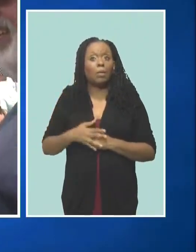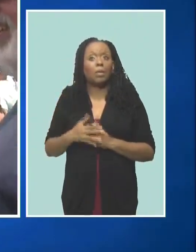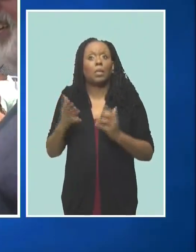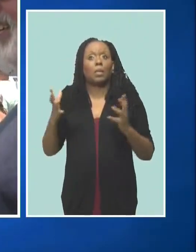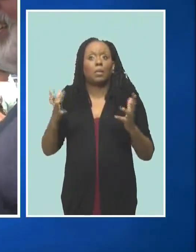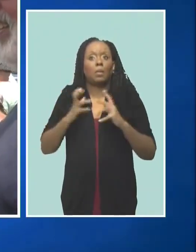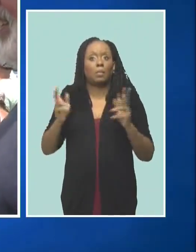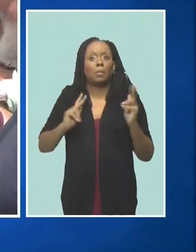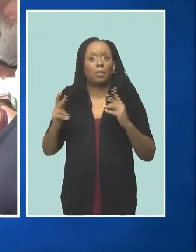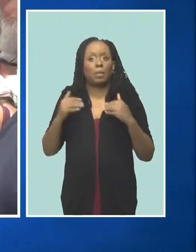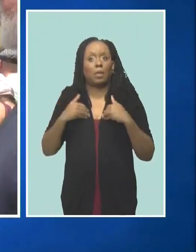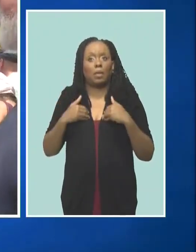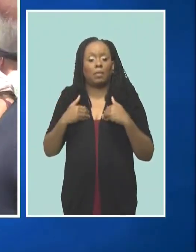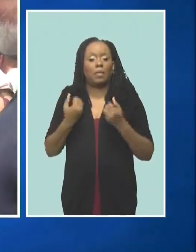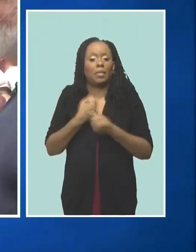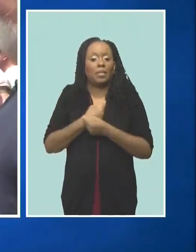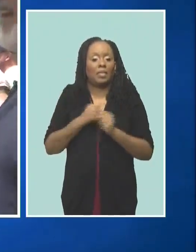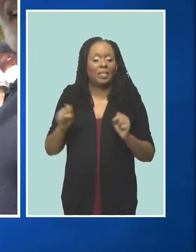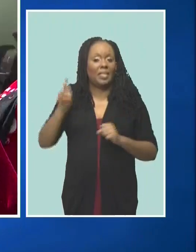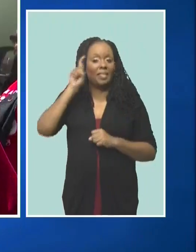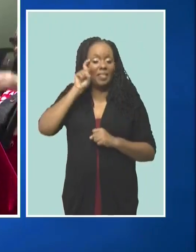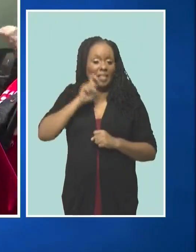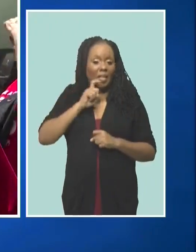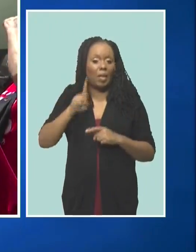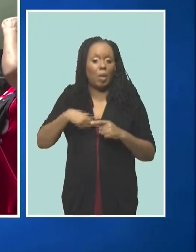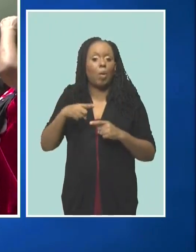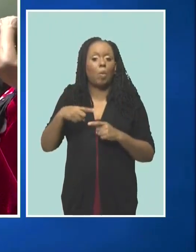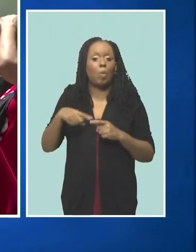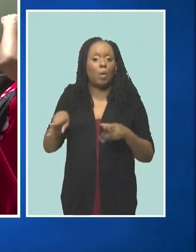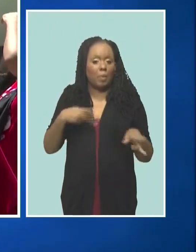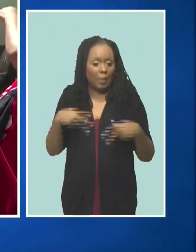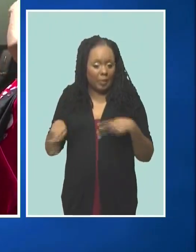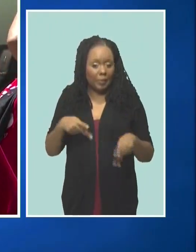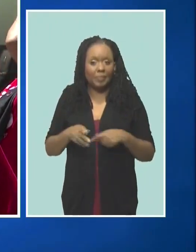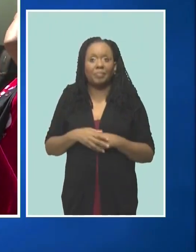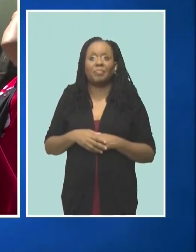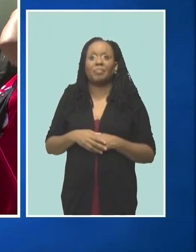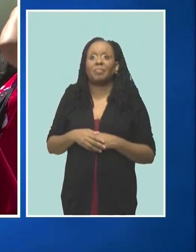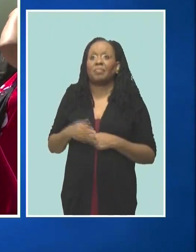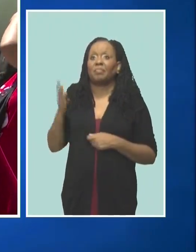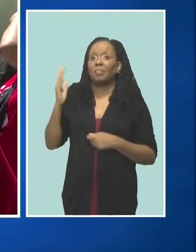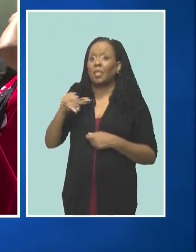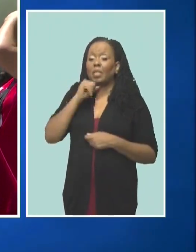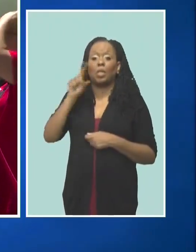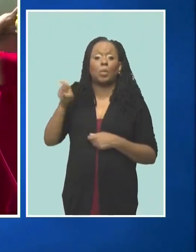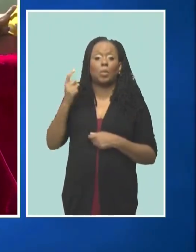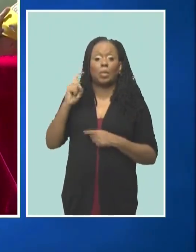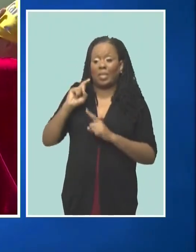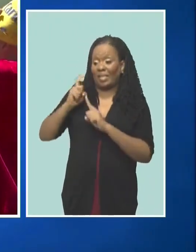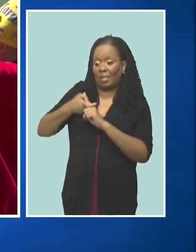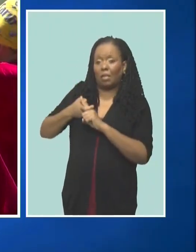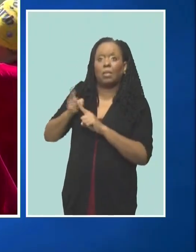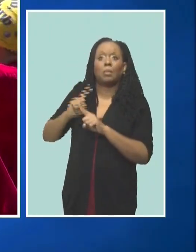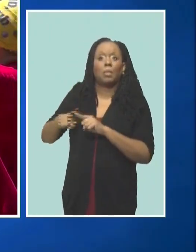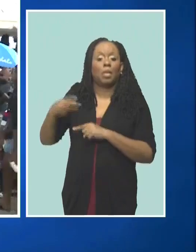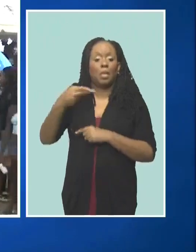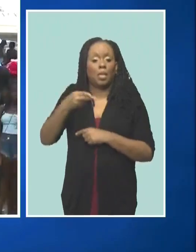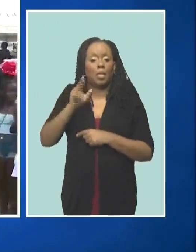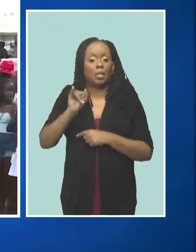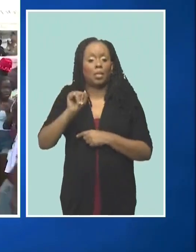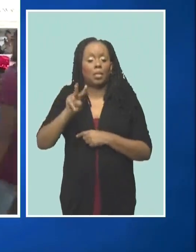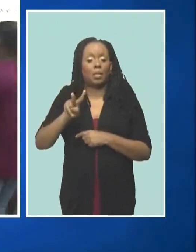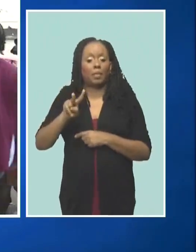have safe sex while partying. But we don't only do condoms, we also do HIV messaging. So our DJs have